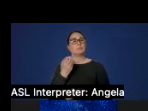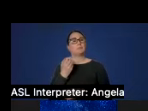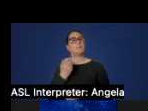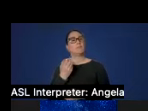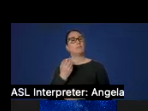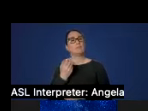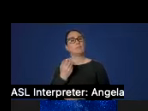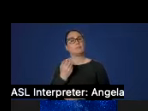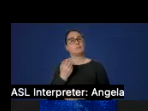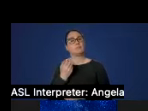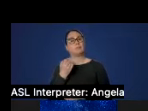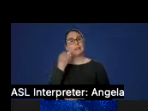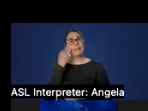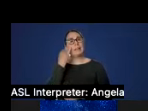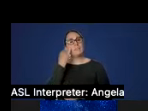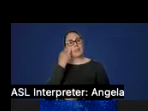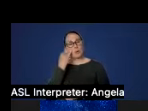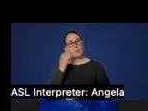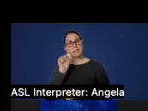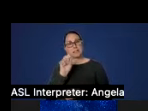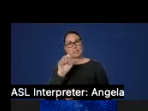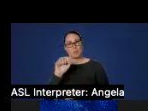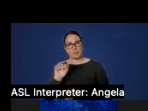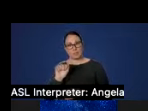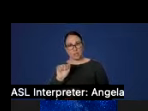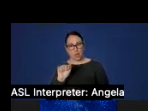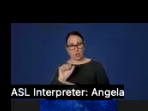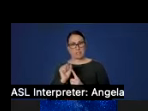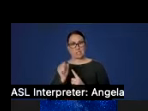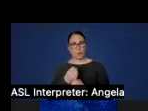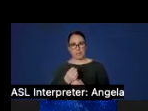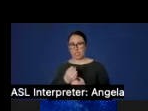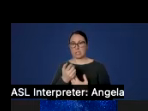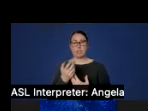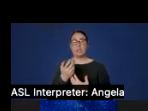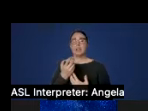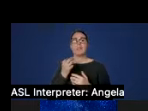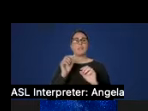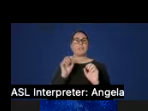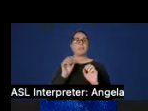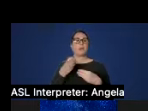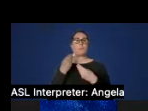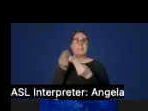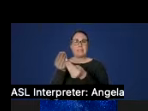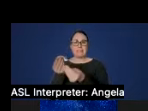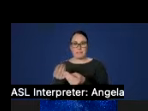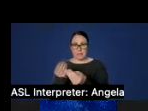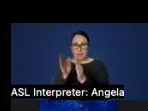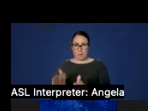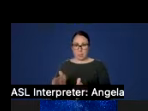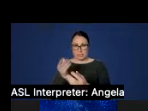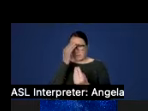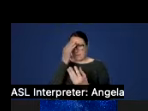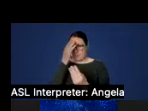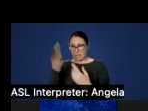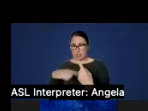incident. You know, at least contacting or giving them information. So one way I've seen